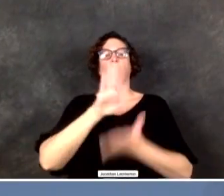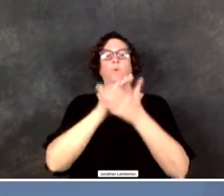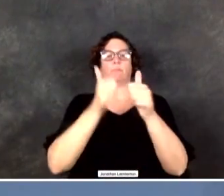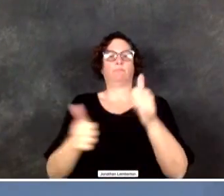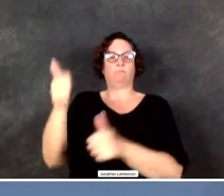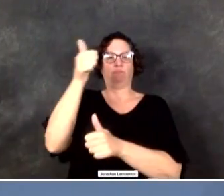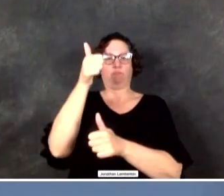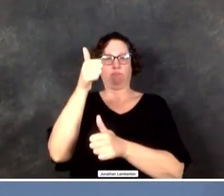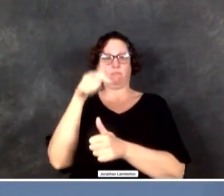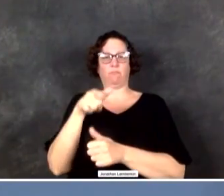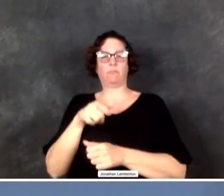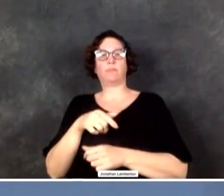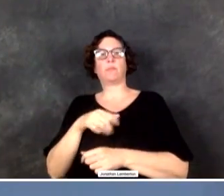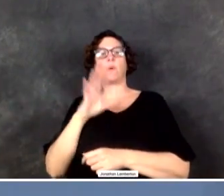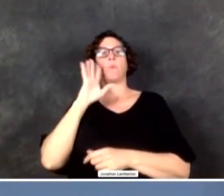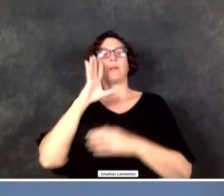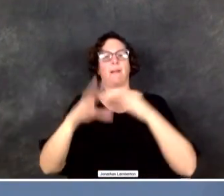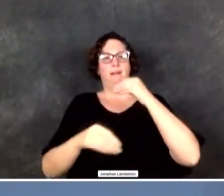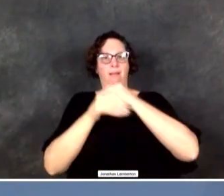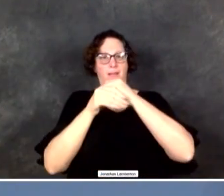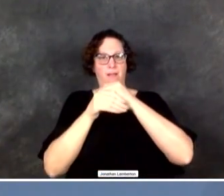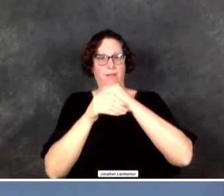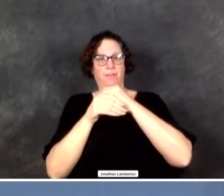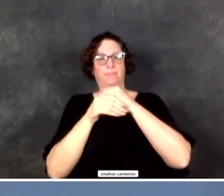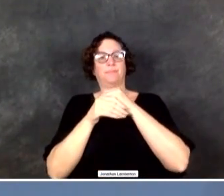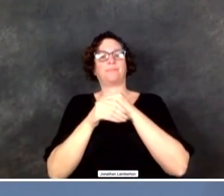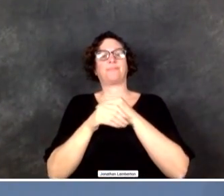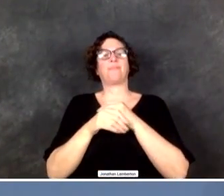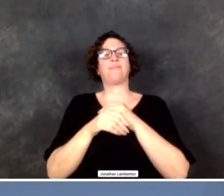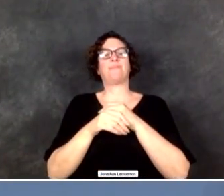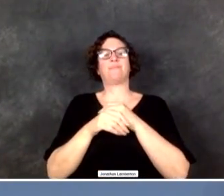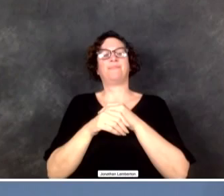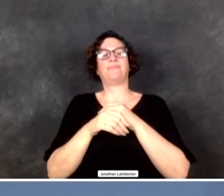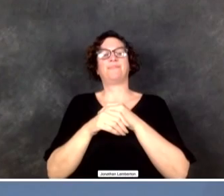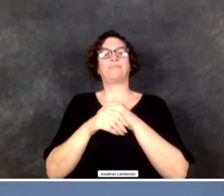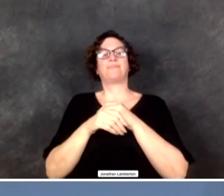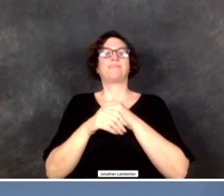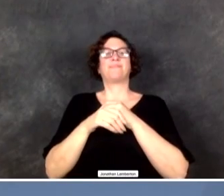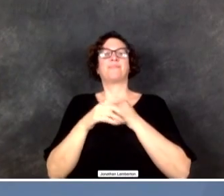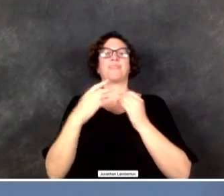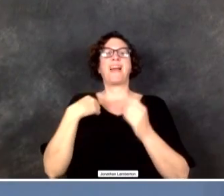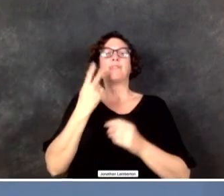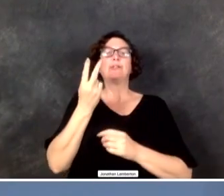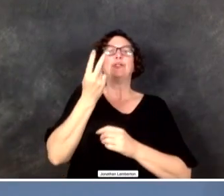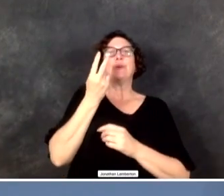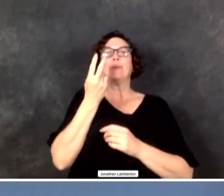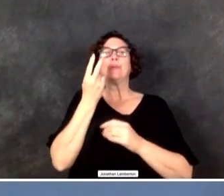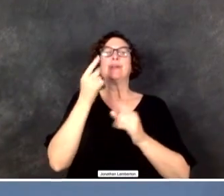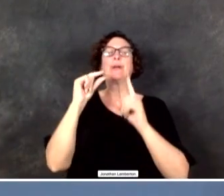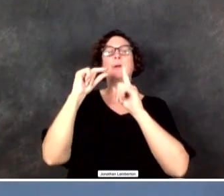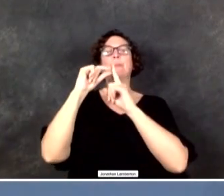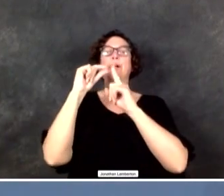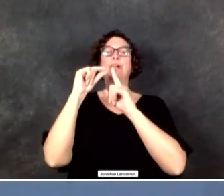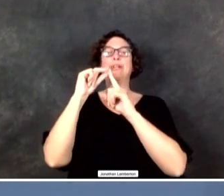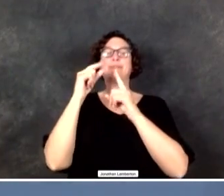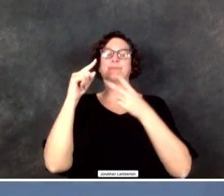that there are two other operating words that we're operating under. One is optimistic and realistic. So